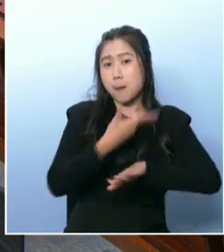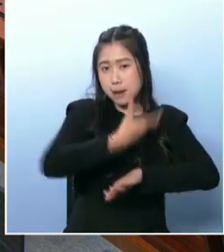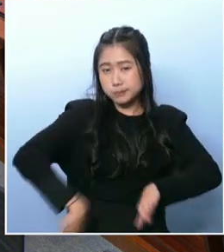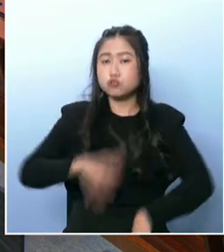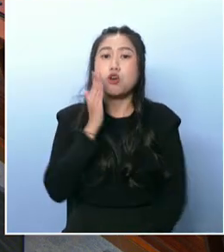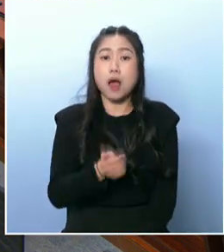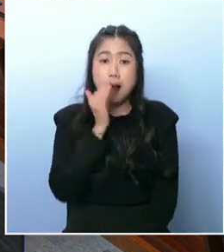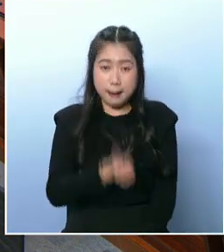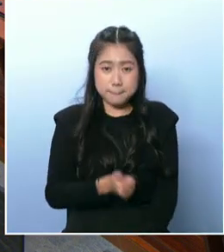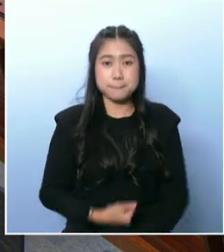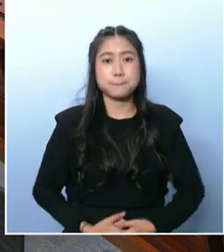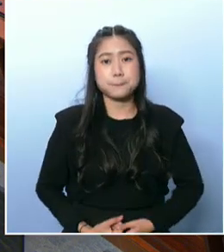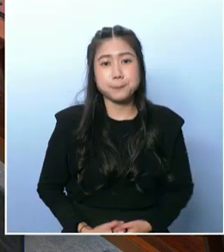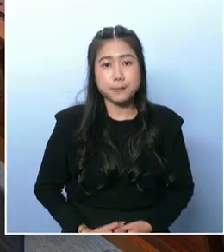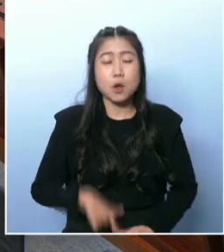information.